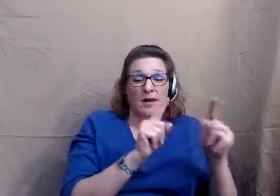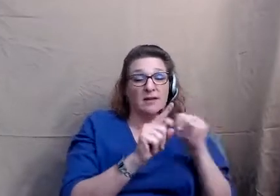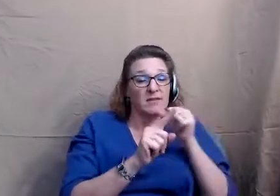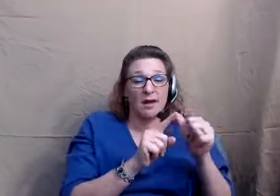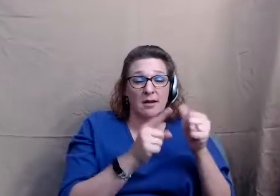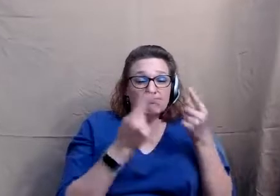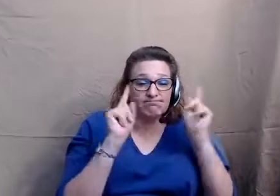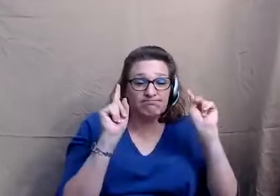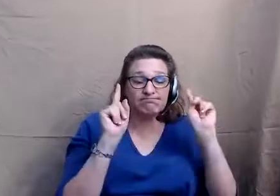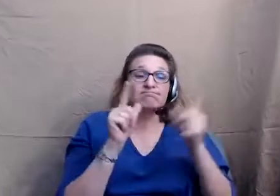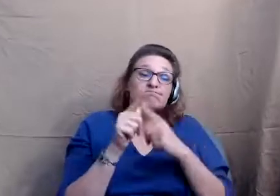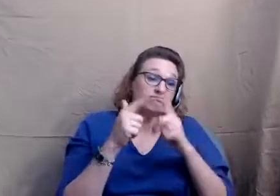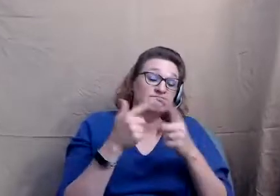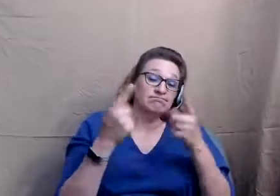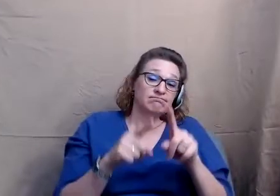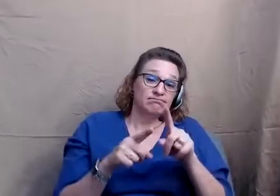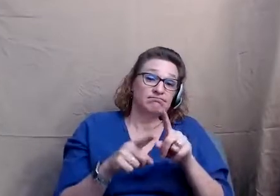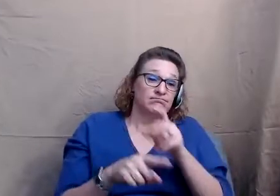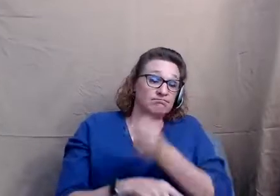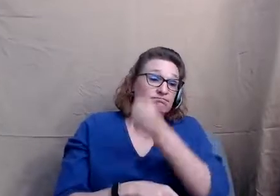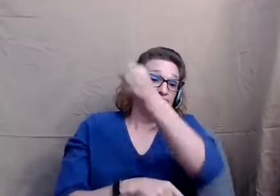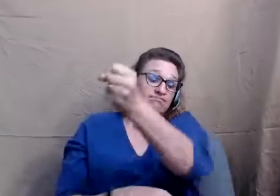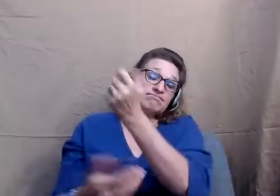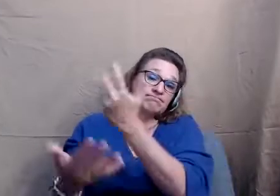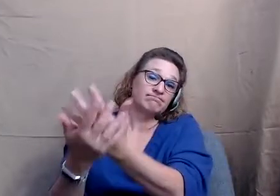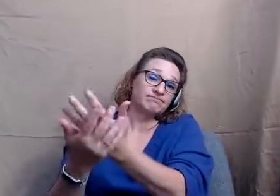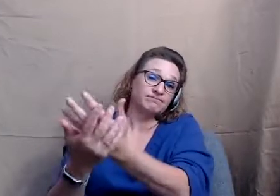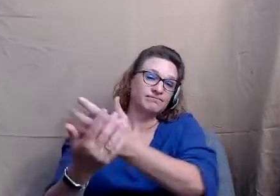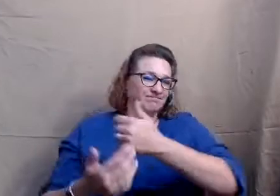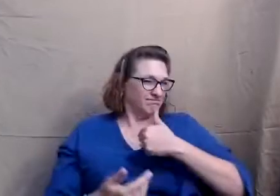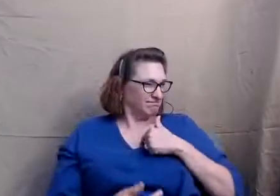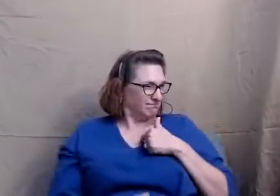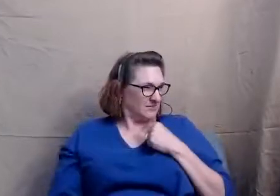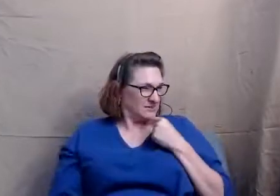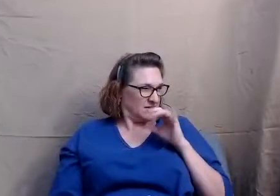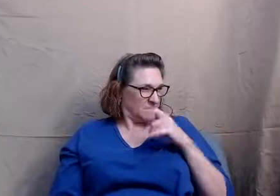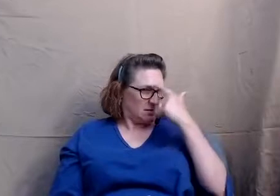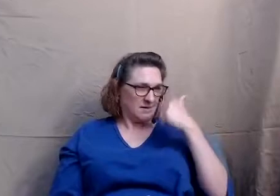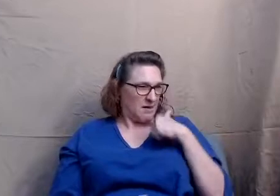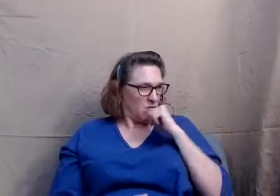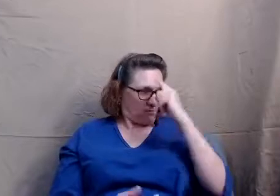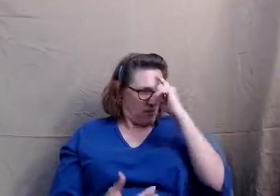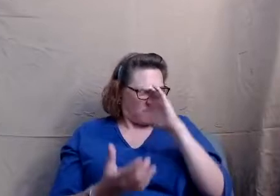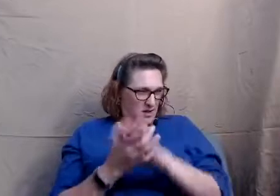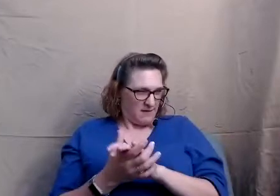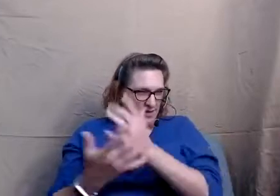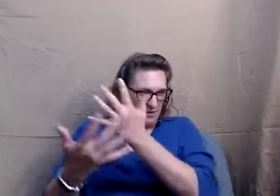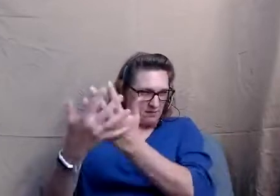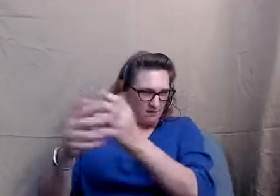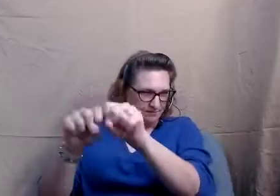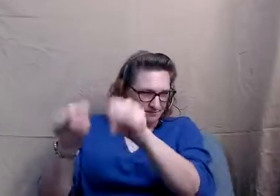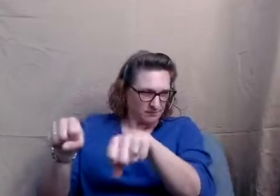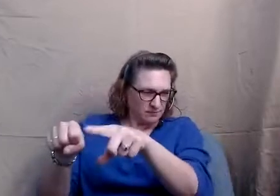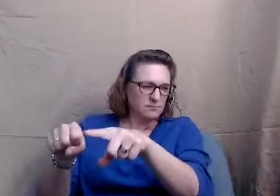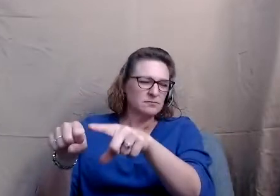productive, then you end up in the carceral system. I wouldn't say that because I don't believe in the carceral system. And so I'm